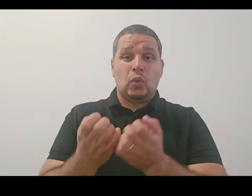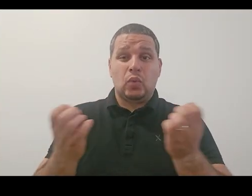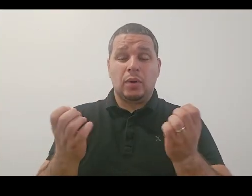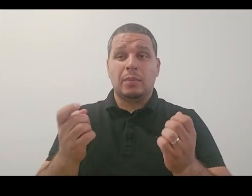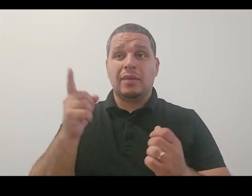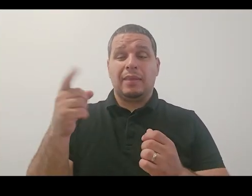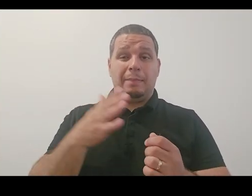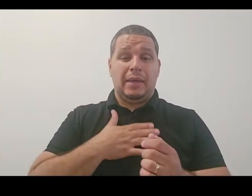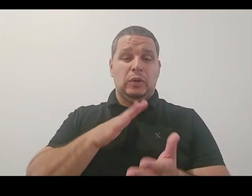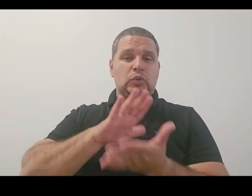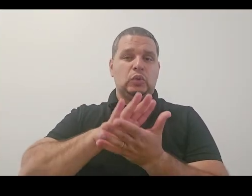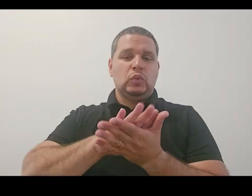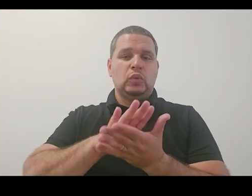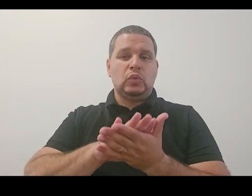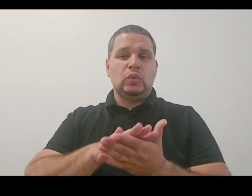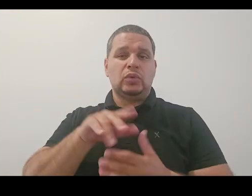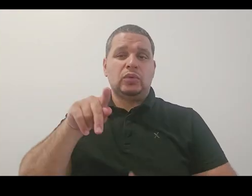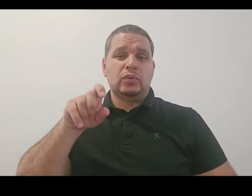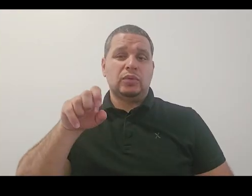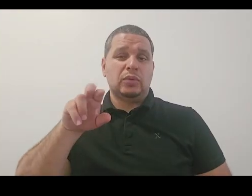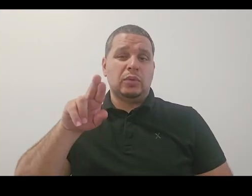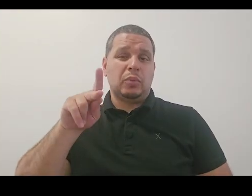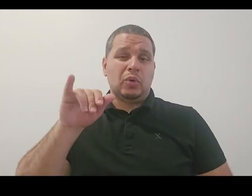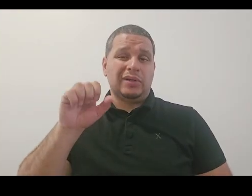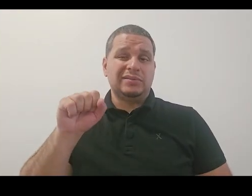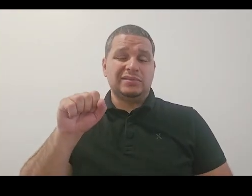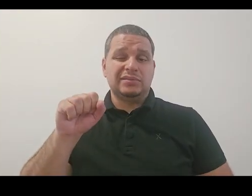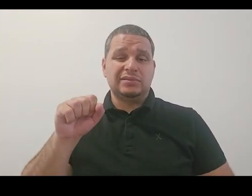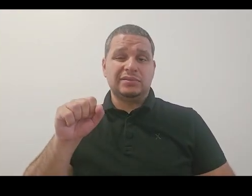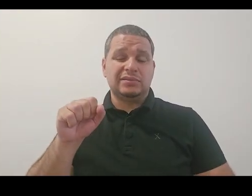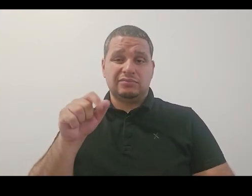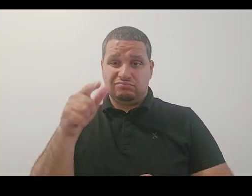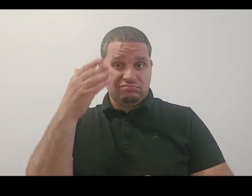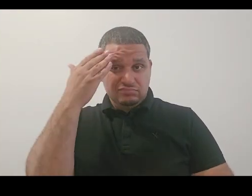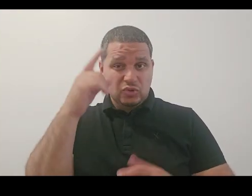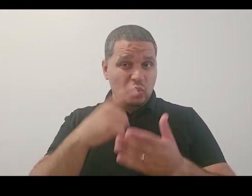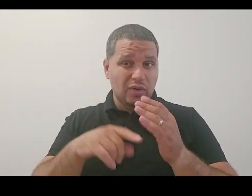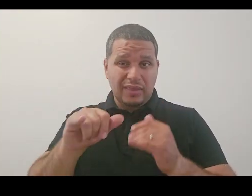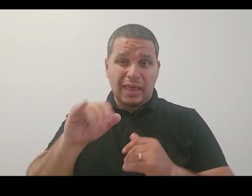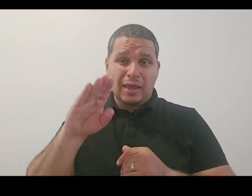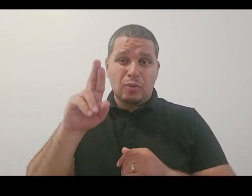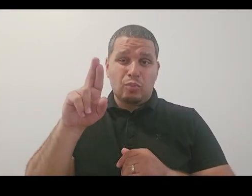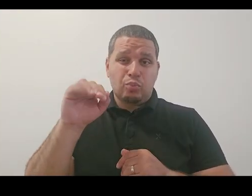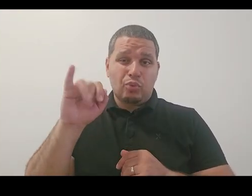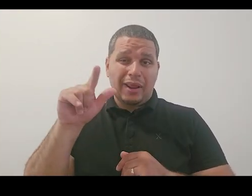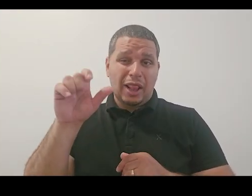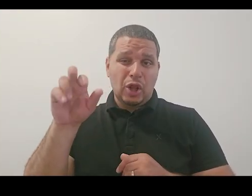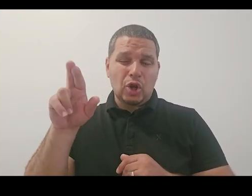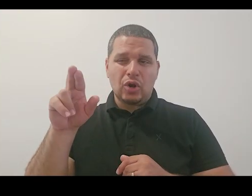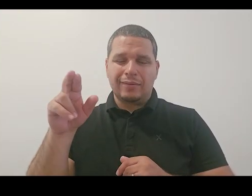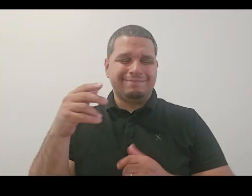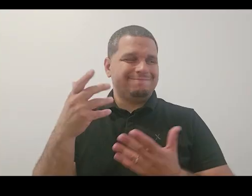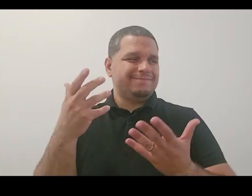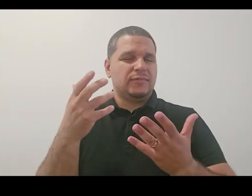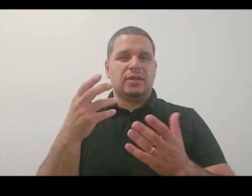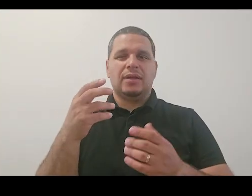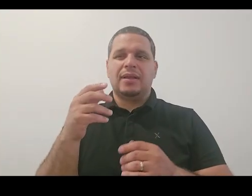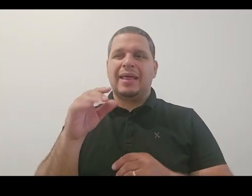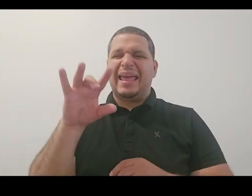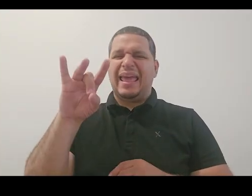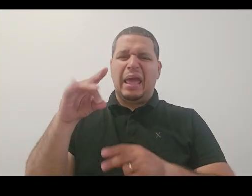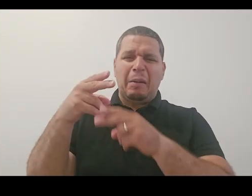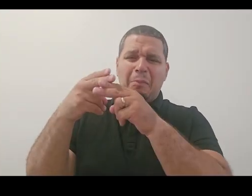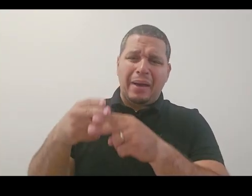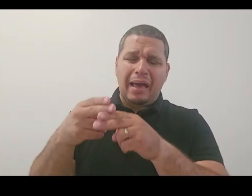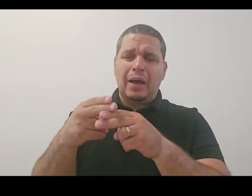went to was a Perkins brailler. If you're not familiar with Perkins brailler, I don't know, it's like 8 pounds.